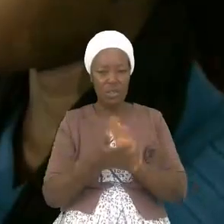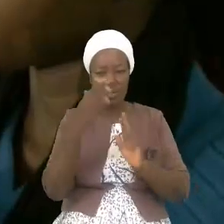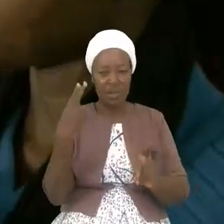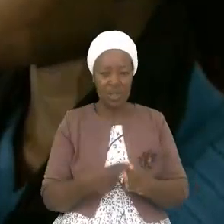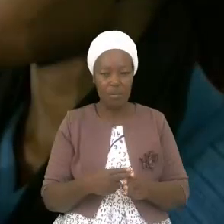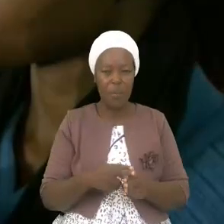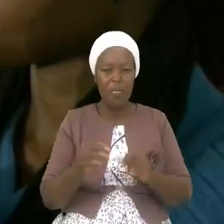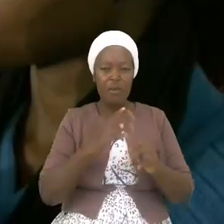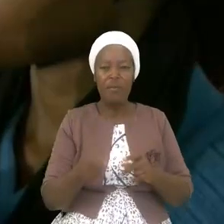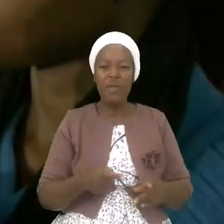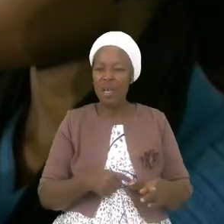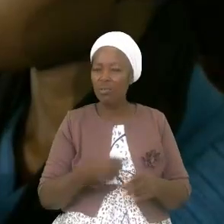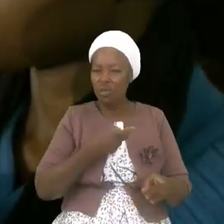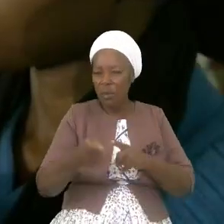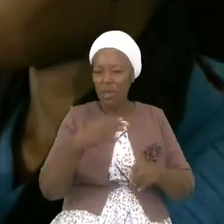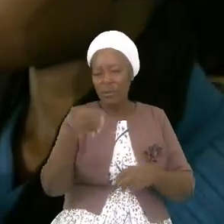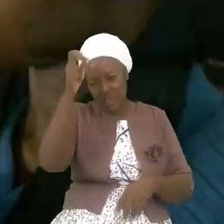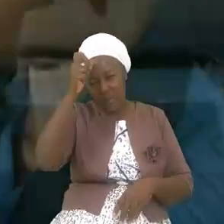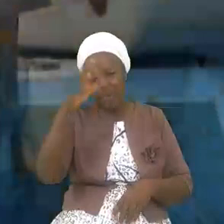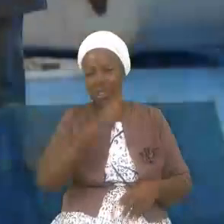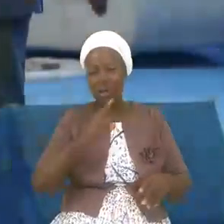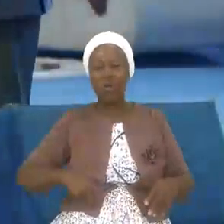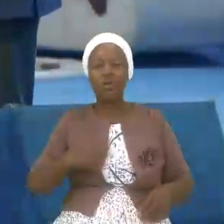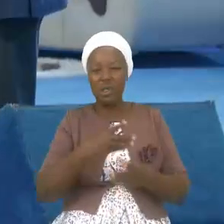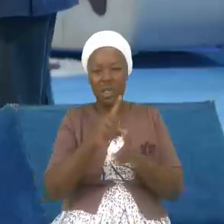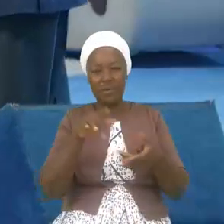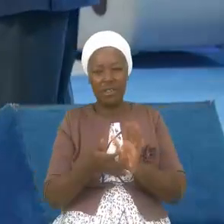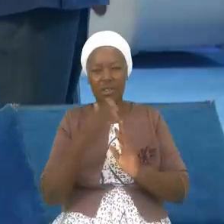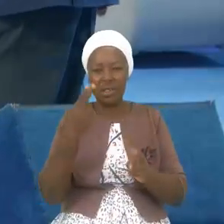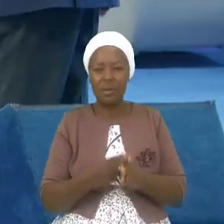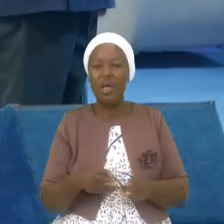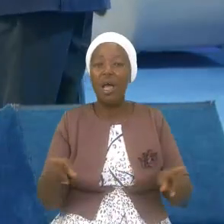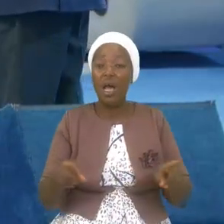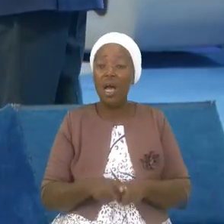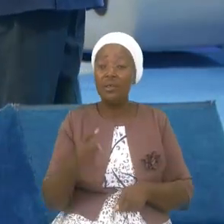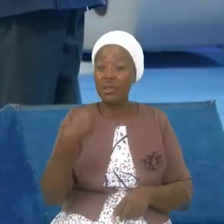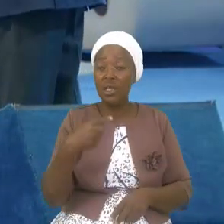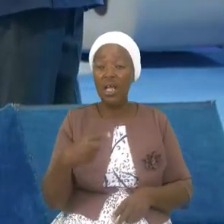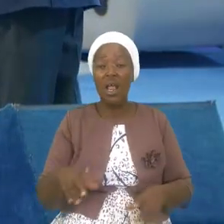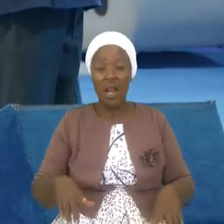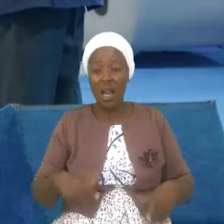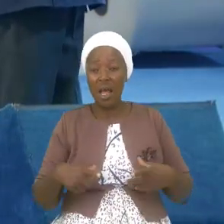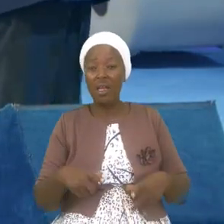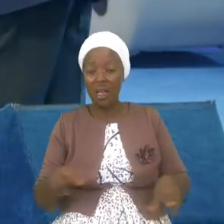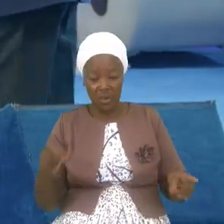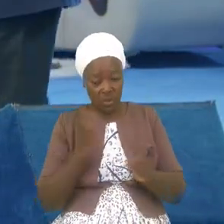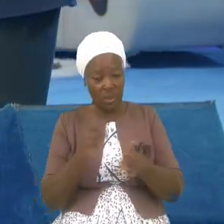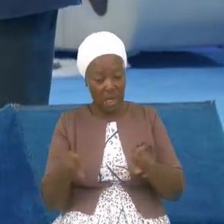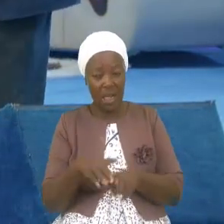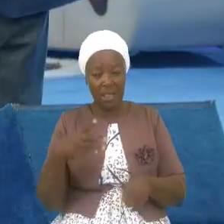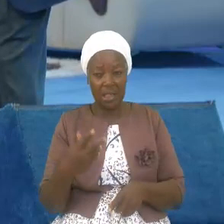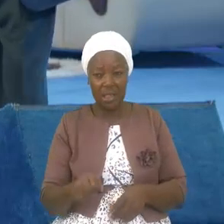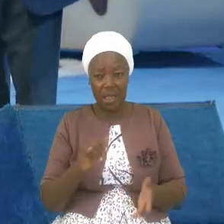As you say, like the centurion, with the centurion, Lord, I am not worthy,